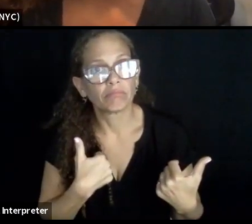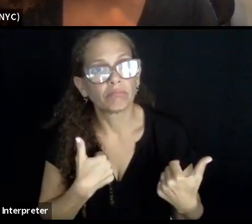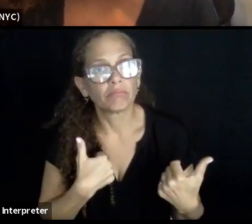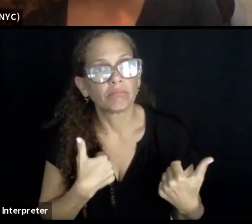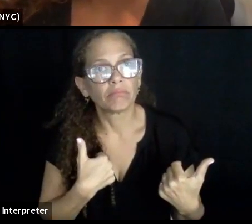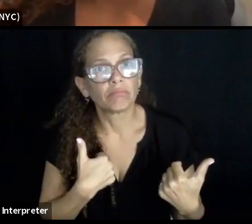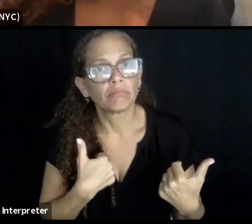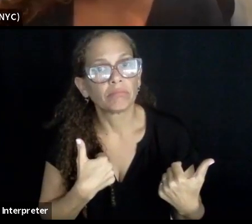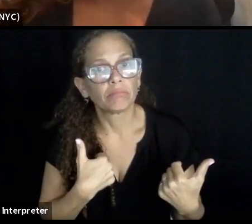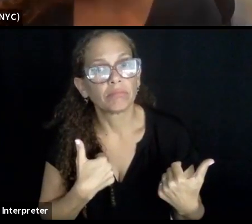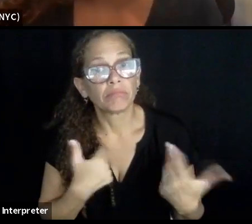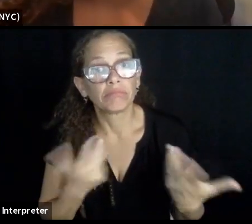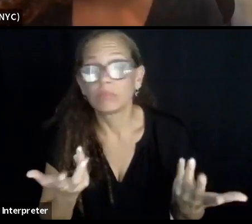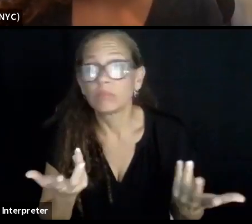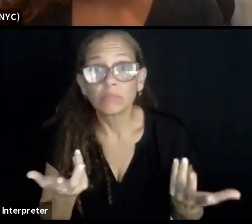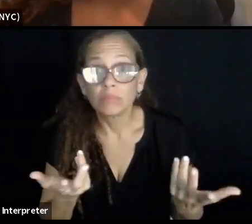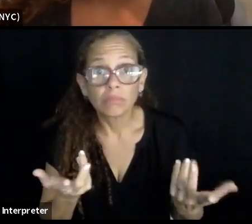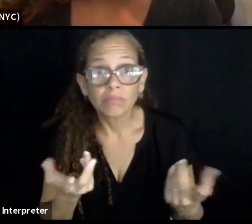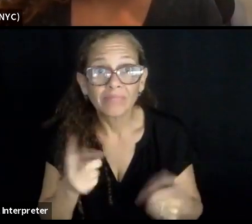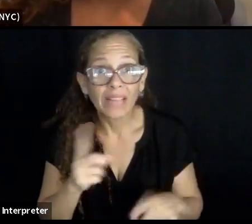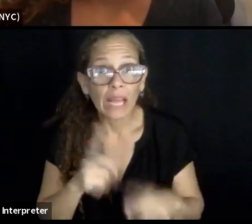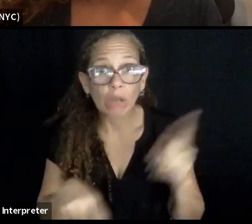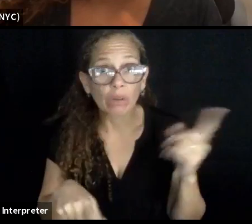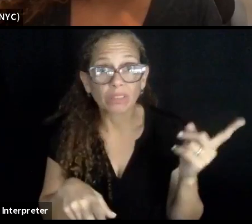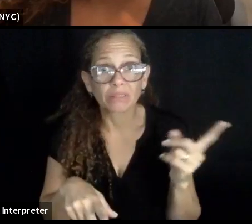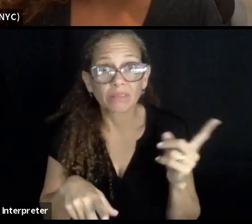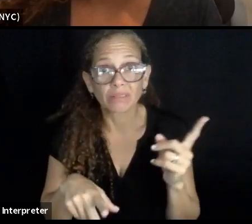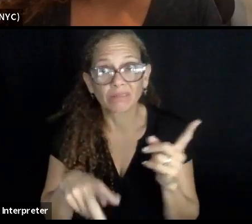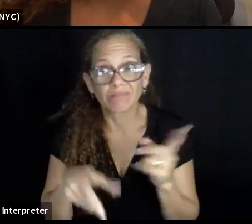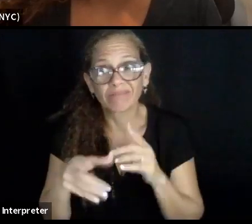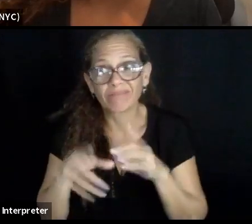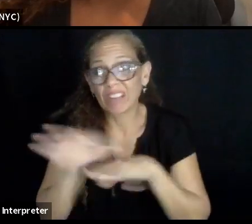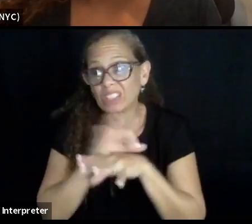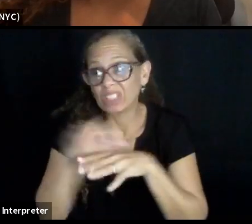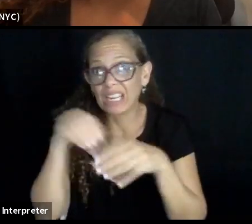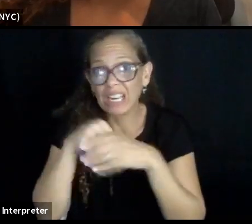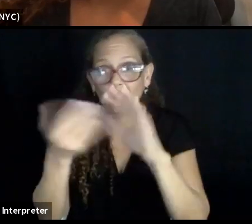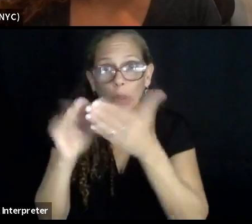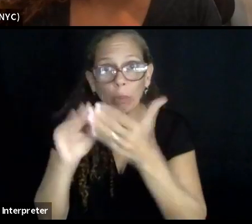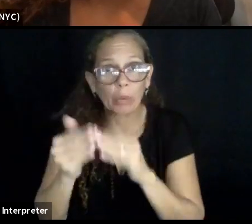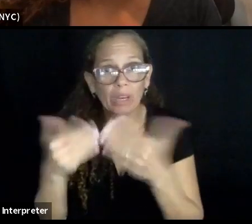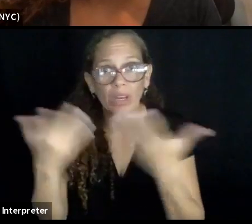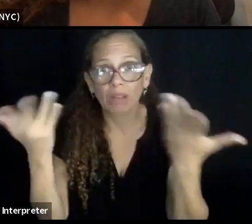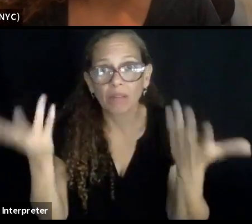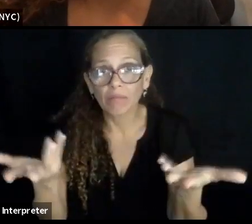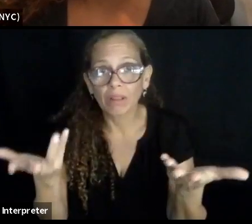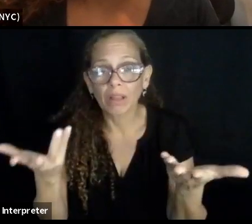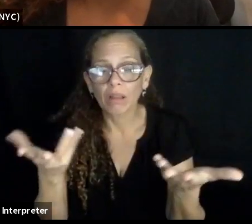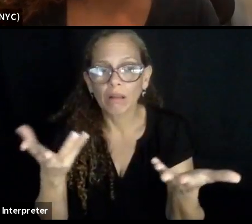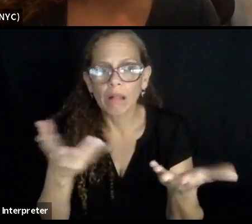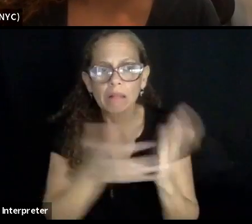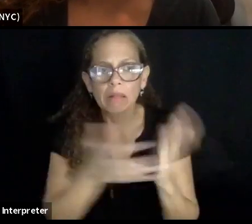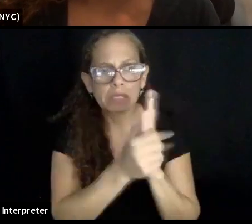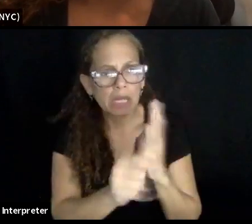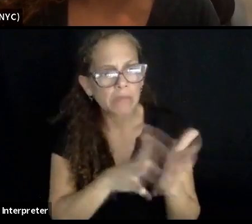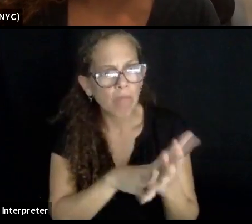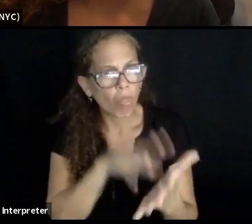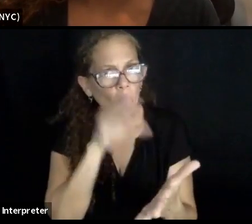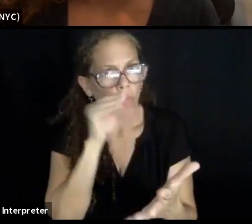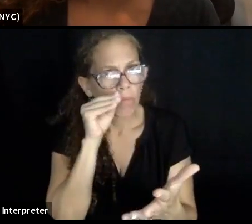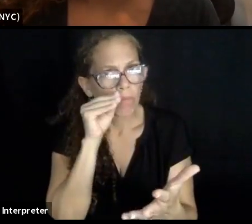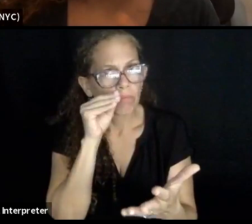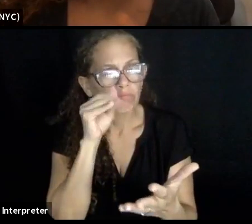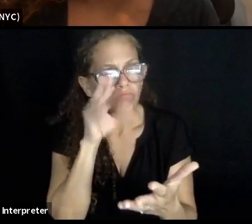I mean, I could barely be maintained in the community. And when I learned these skills, I